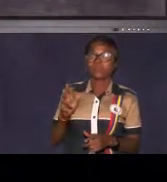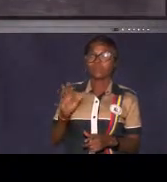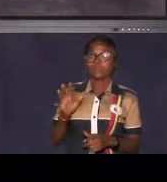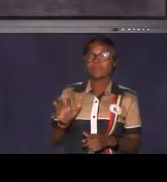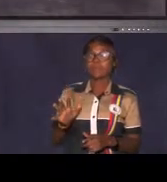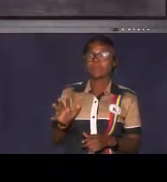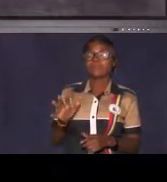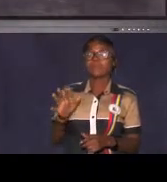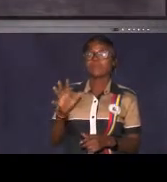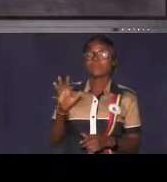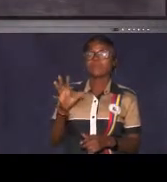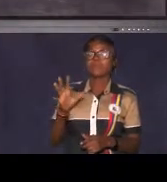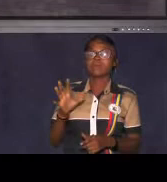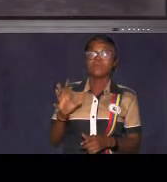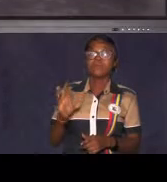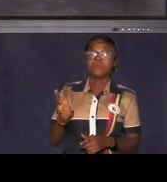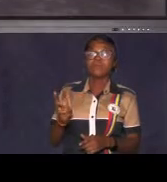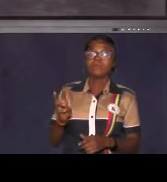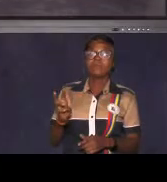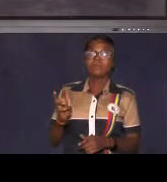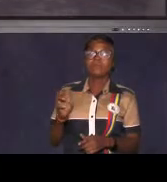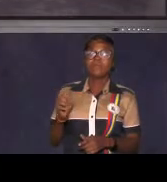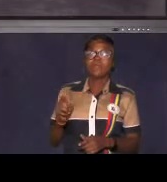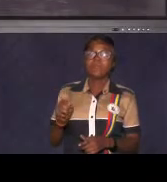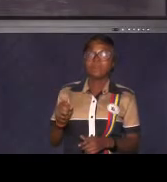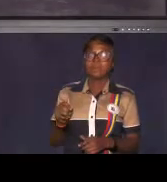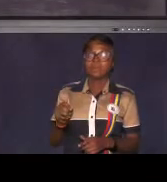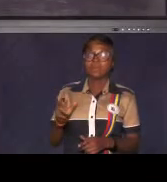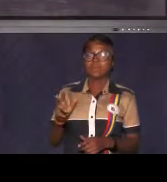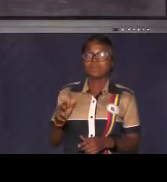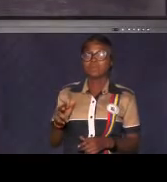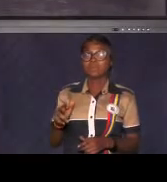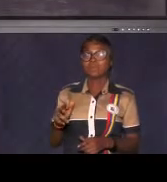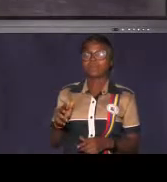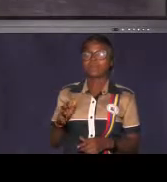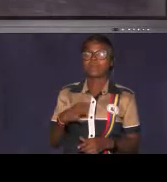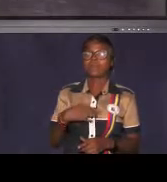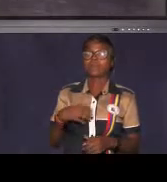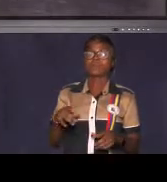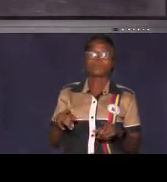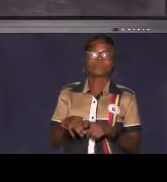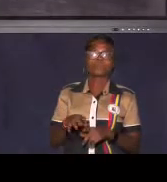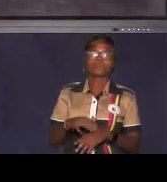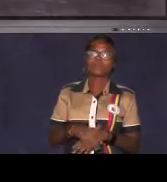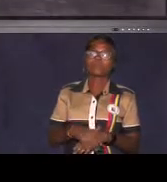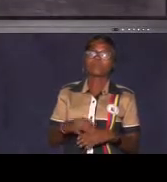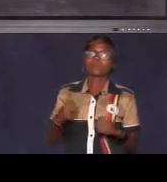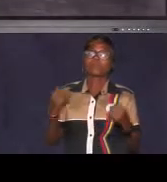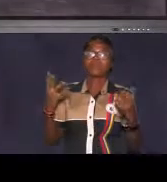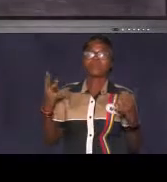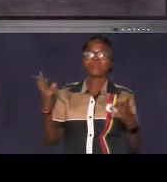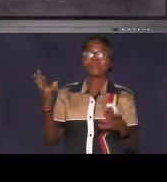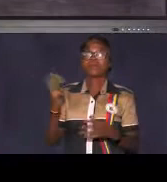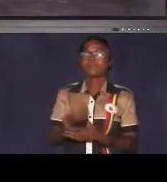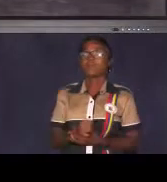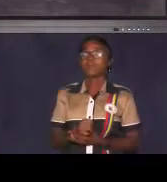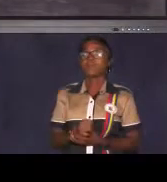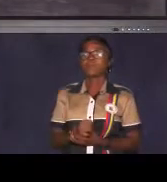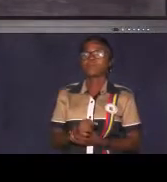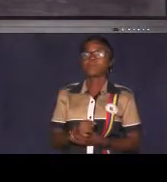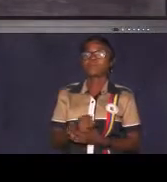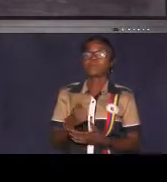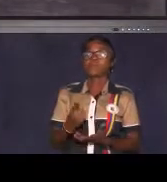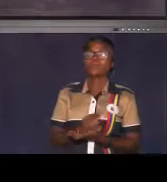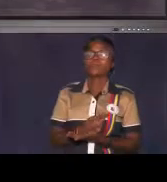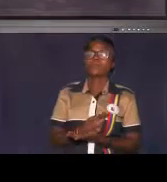3, 5, 7, 11, 13, and so on like that. There's so many of them.